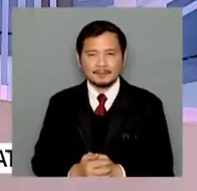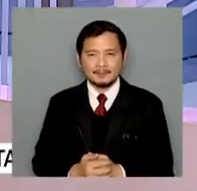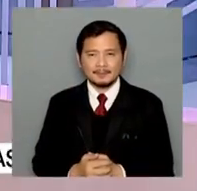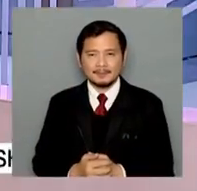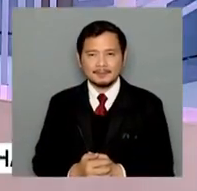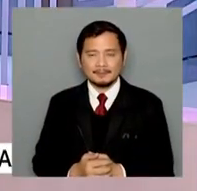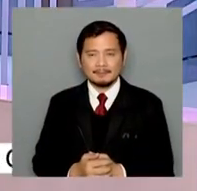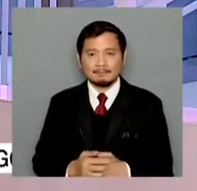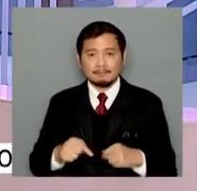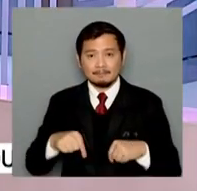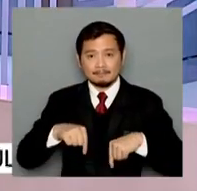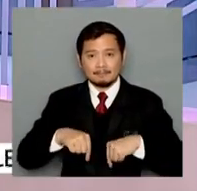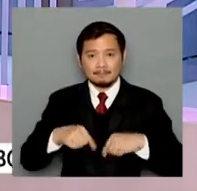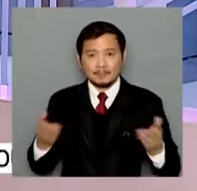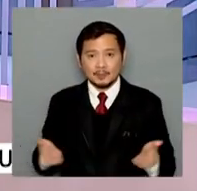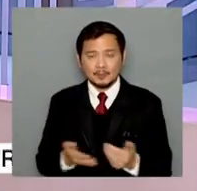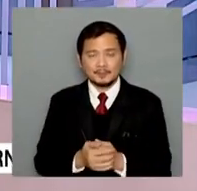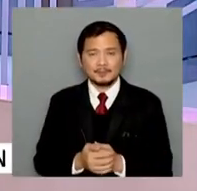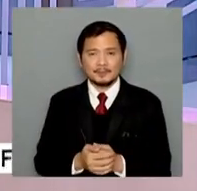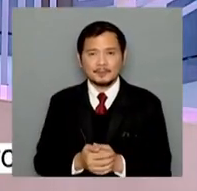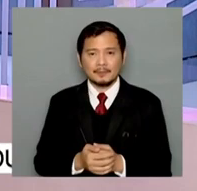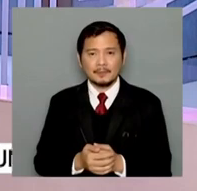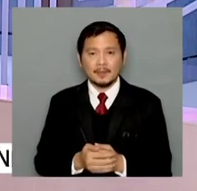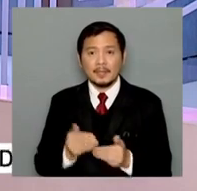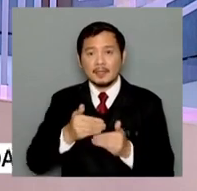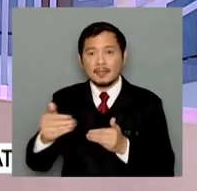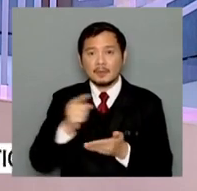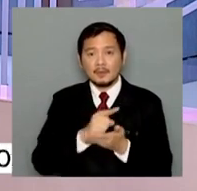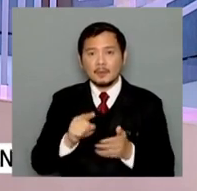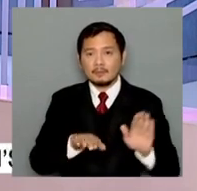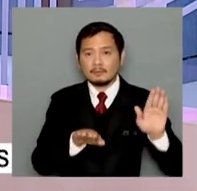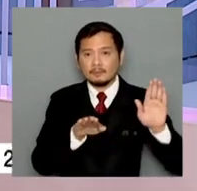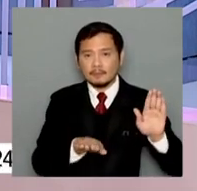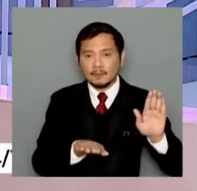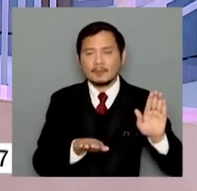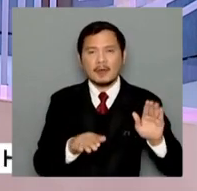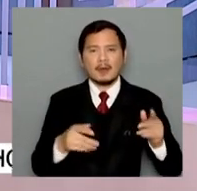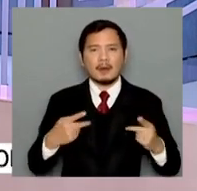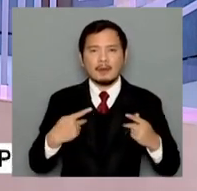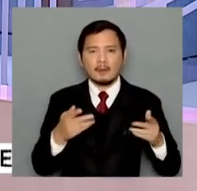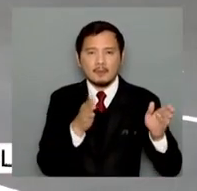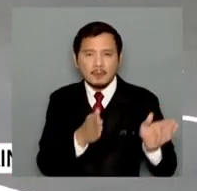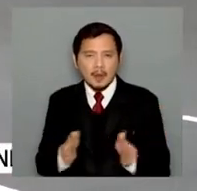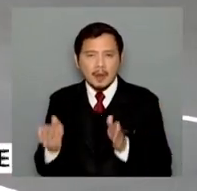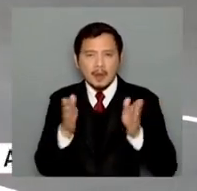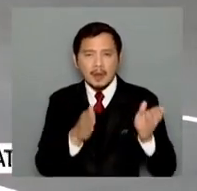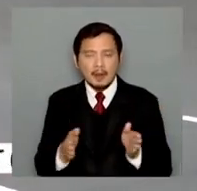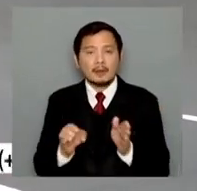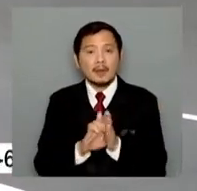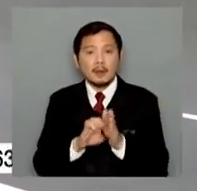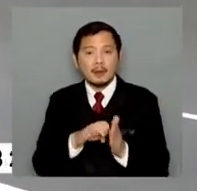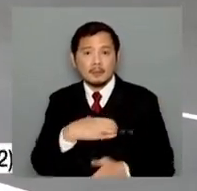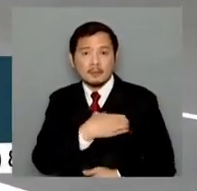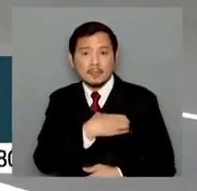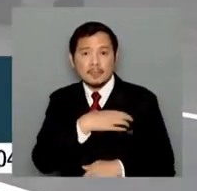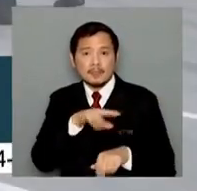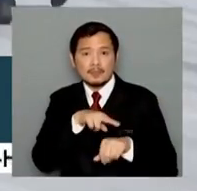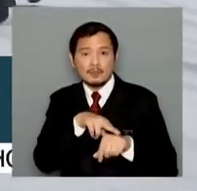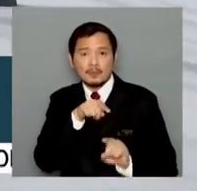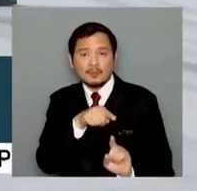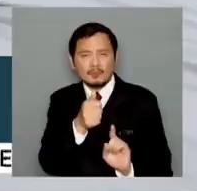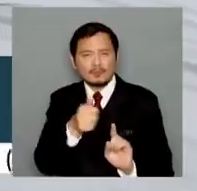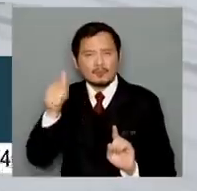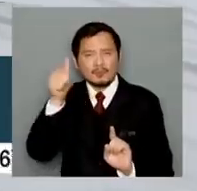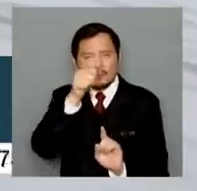here in the newsroom, preparations continue for next week's inauguration of President-elect Marcos. The Philippine National Police again inspected the National Museum,